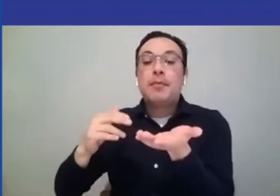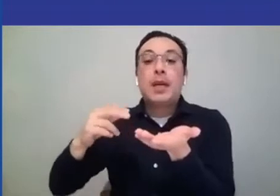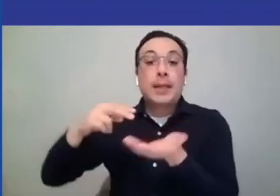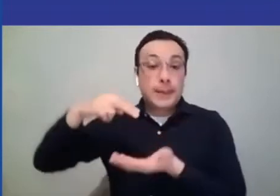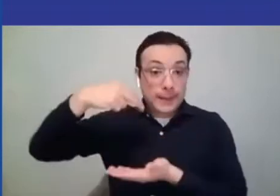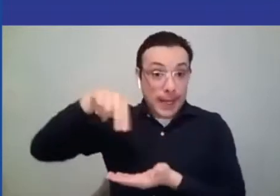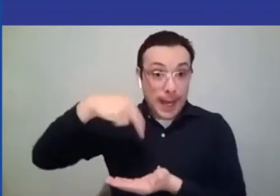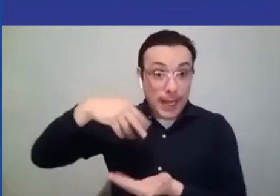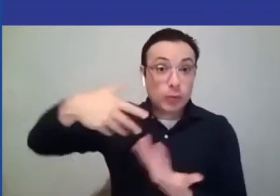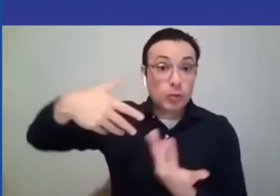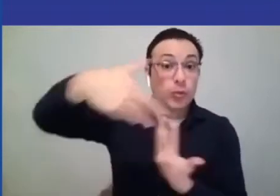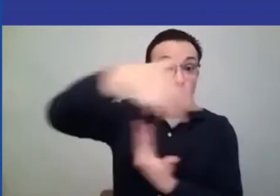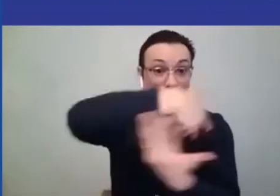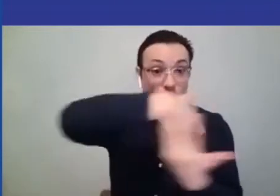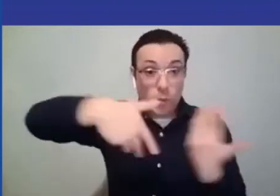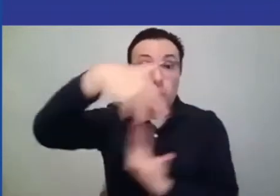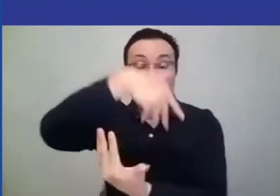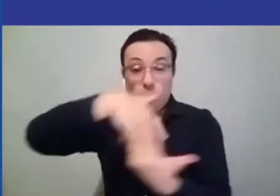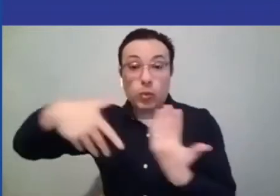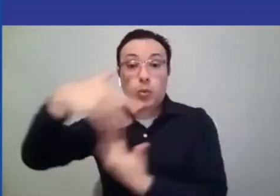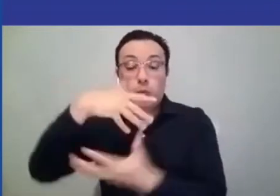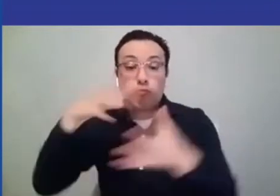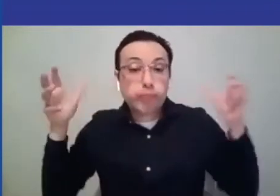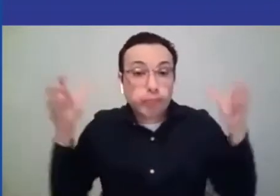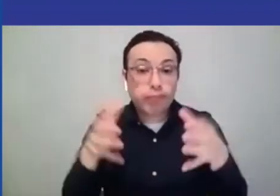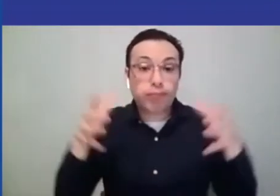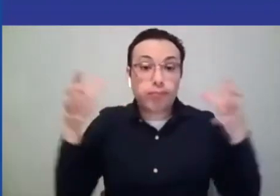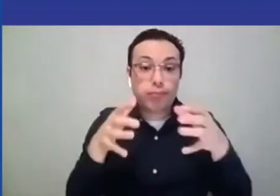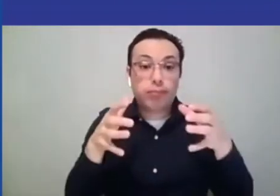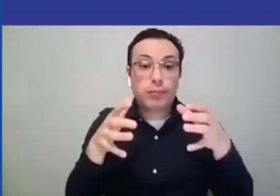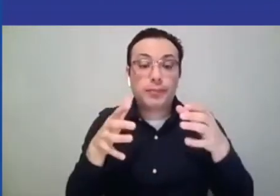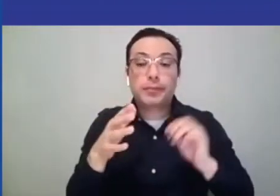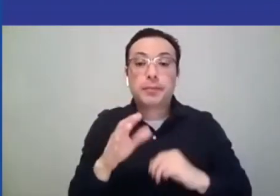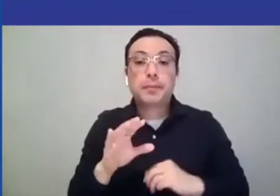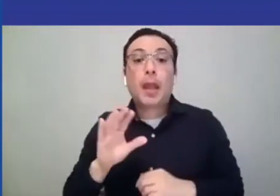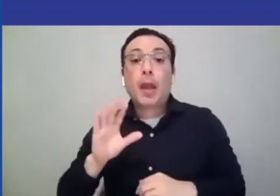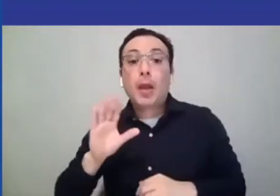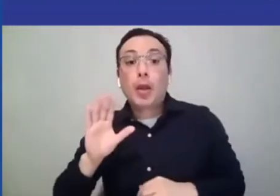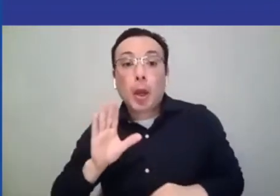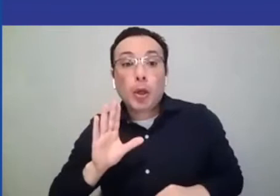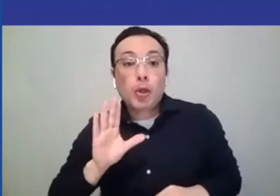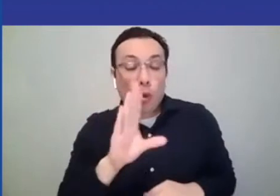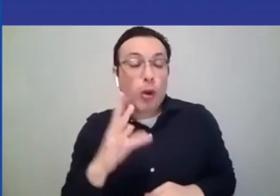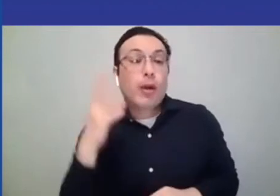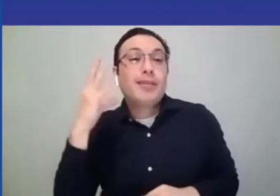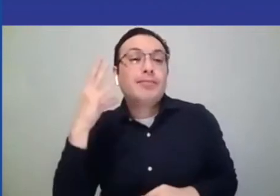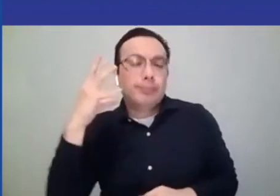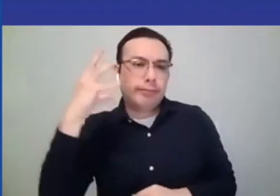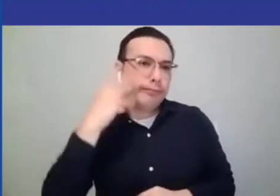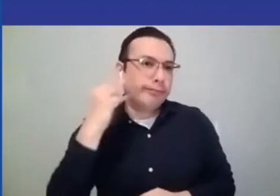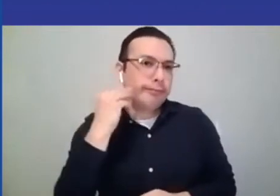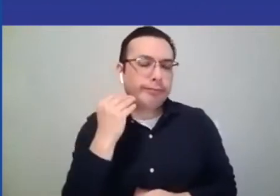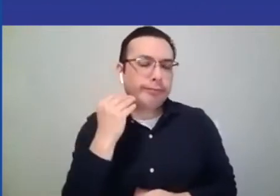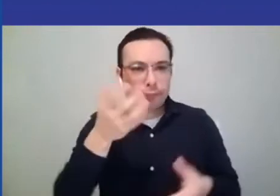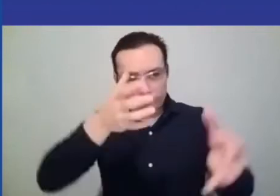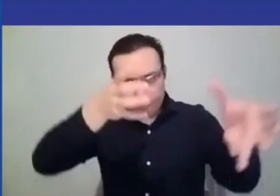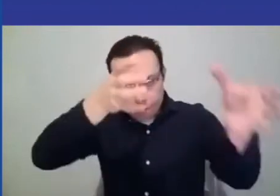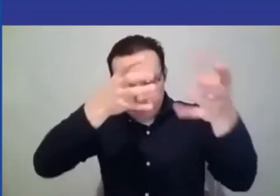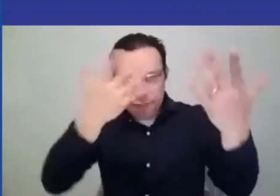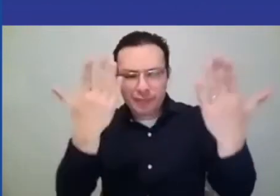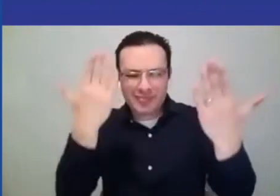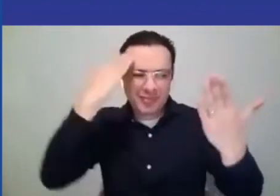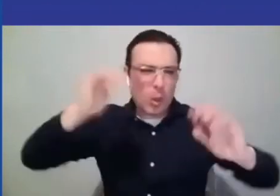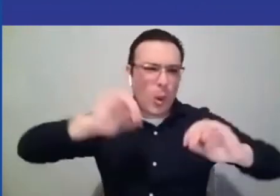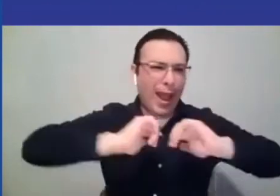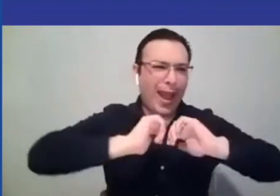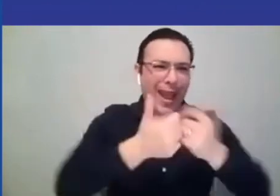how have the social dances that you are expert in, how are the social